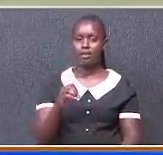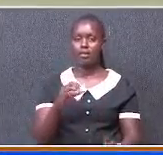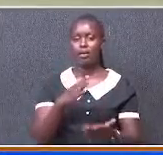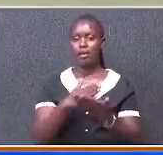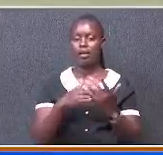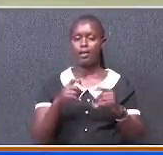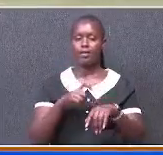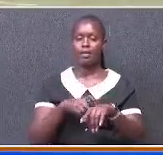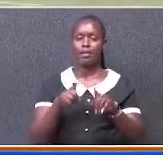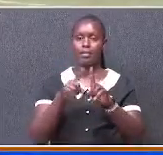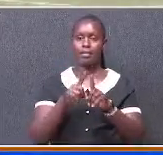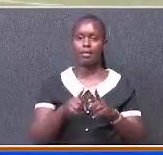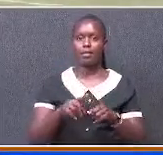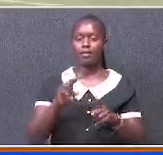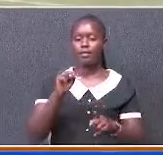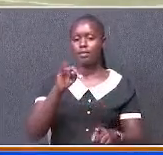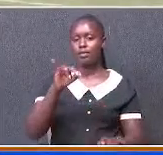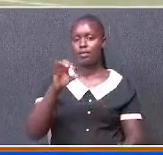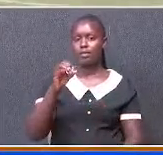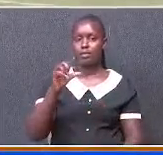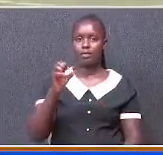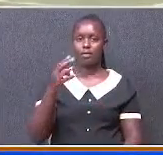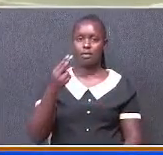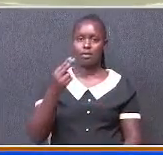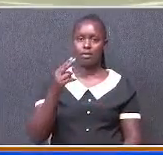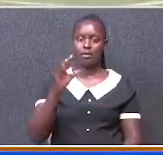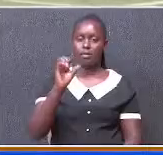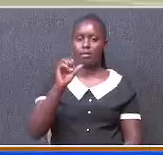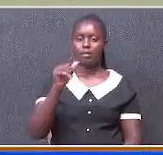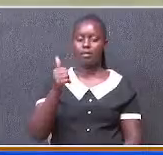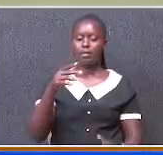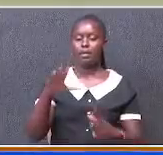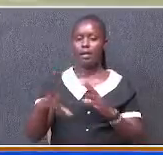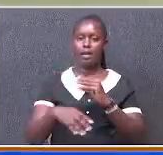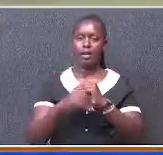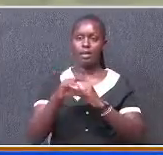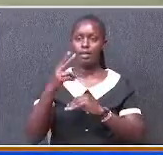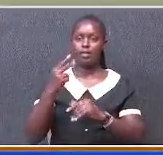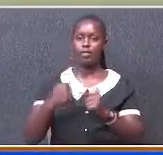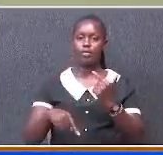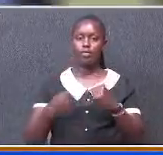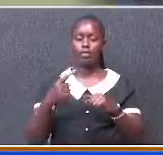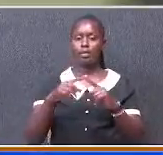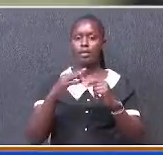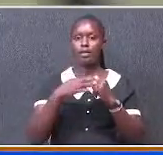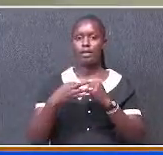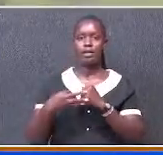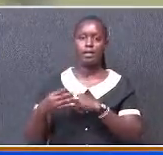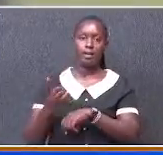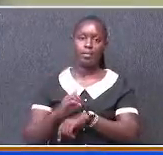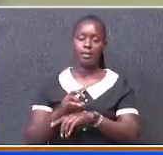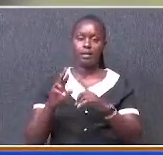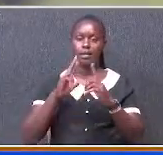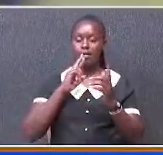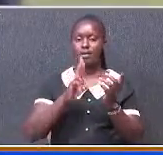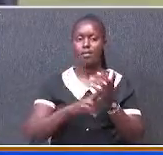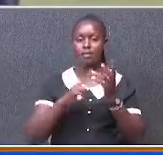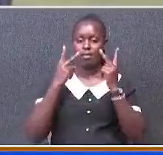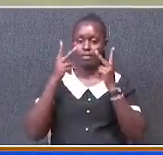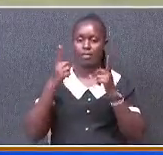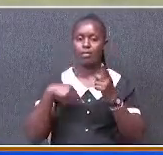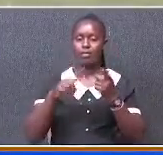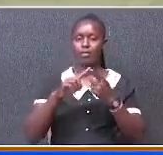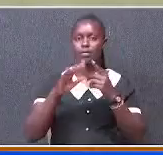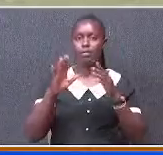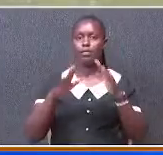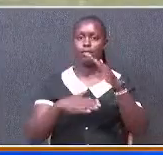halftime as Nyongesa Nabagala added the second to seal the victory in the 88th minute. The result saw Gaspar Women remain 10th